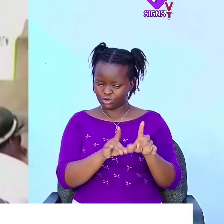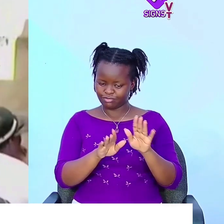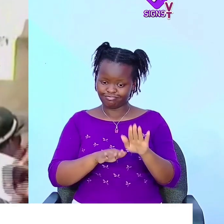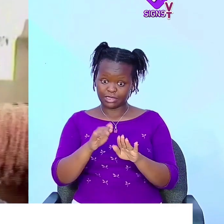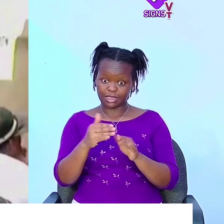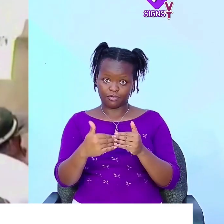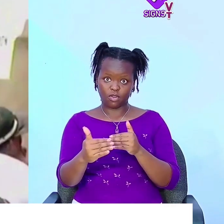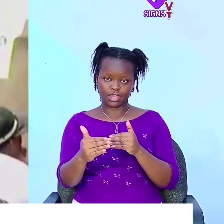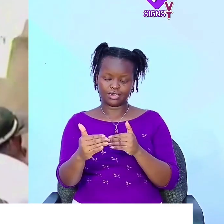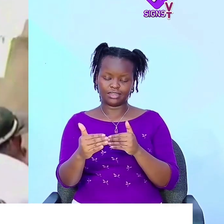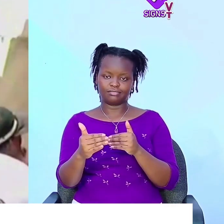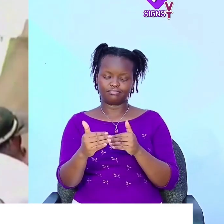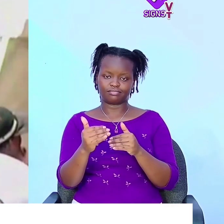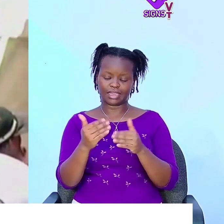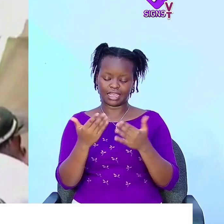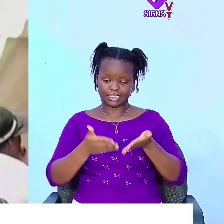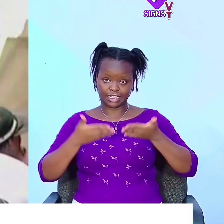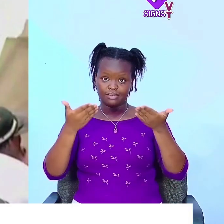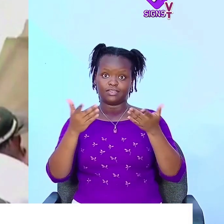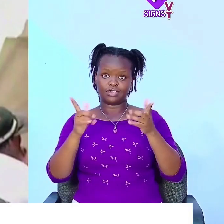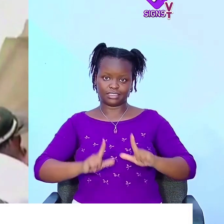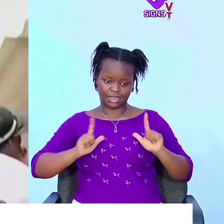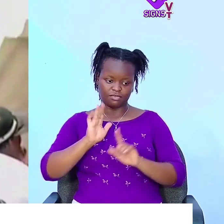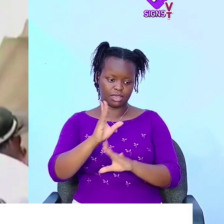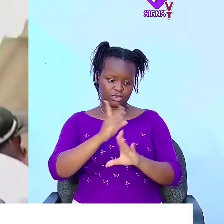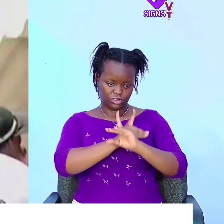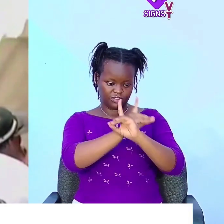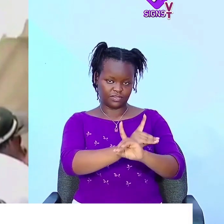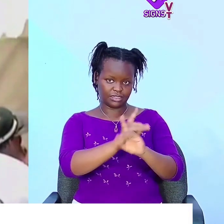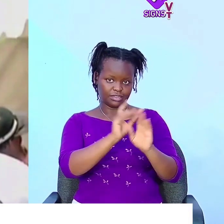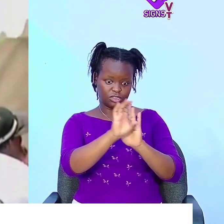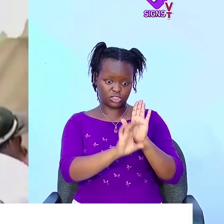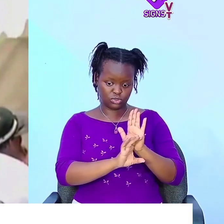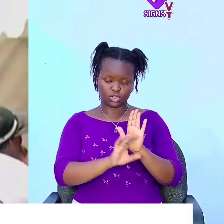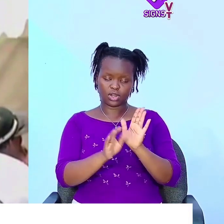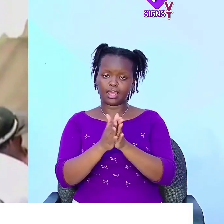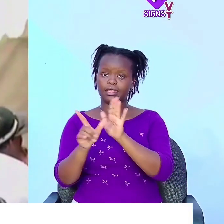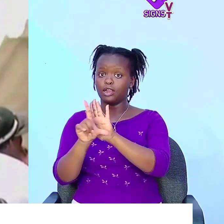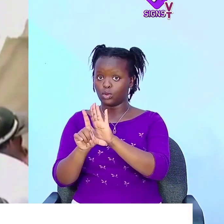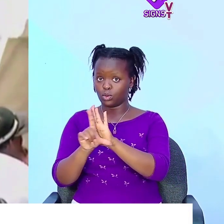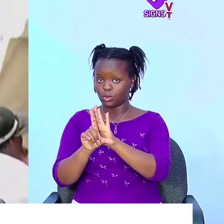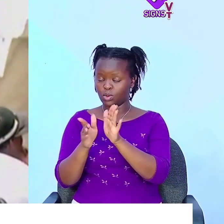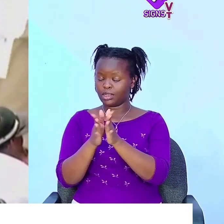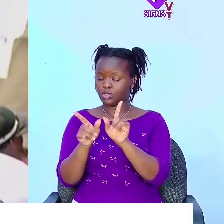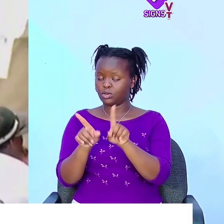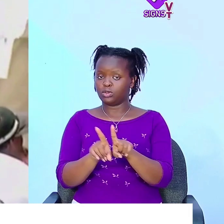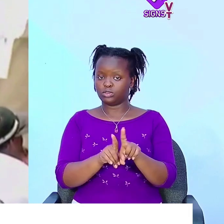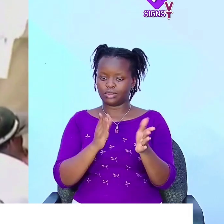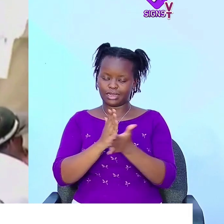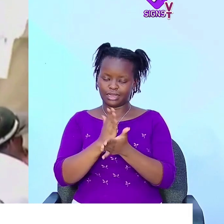put his life on the line to defend the Constitution, to defend the rule of law, and to defend the rights